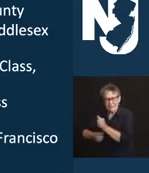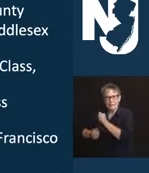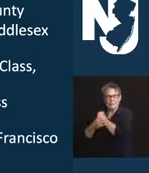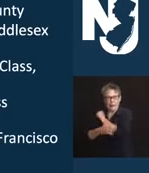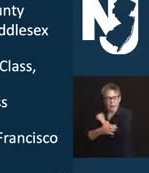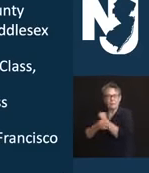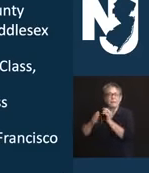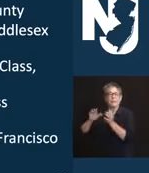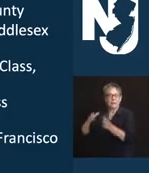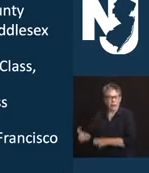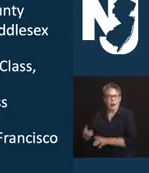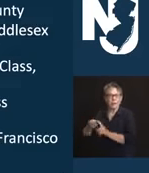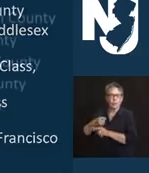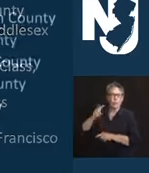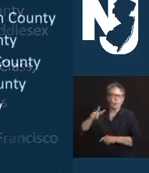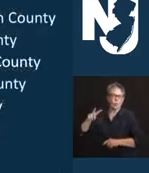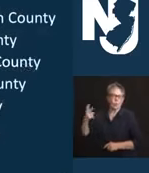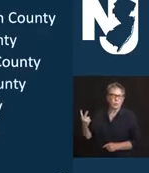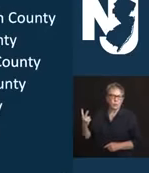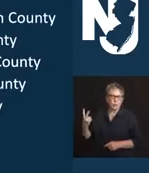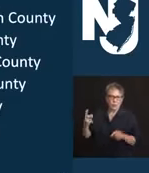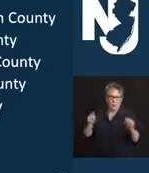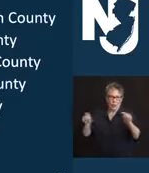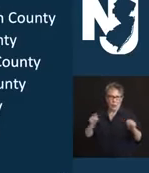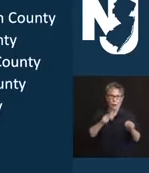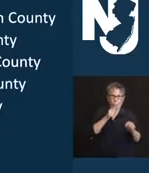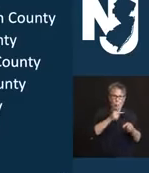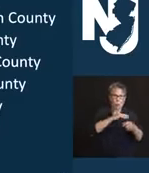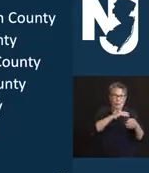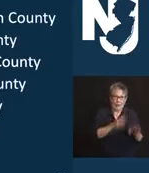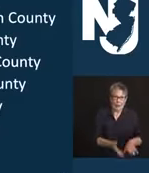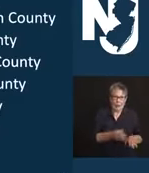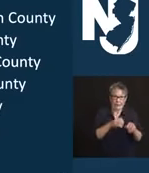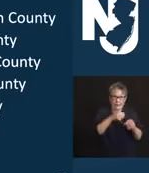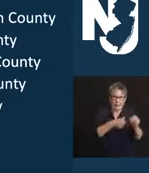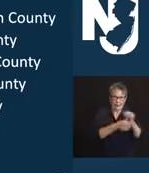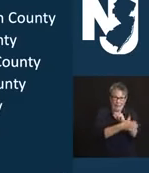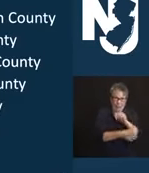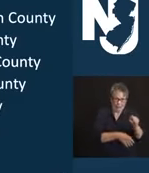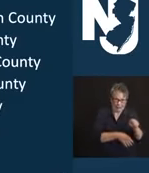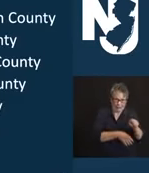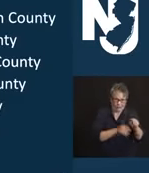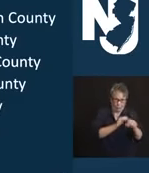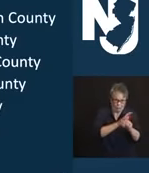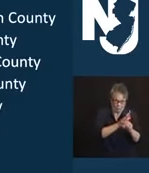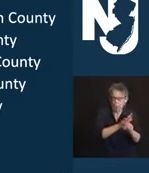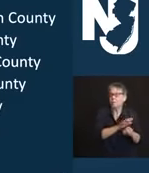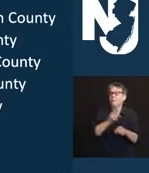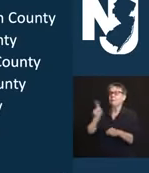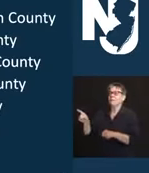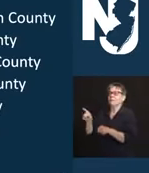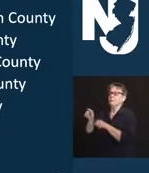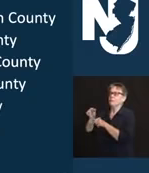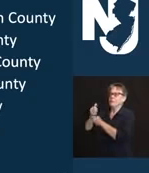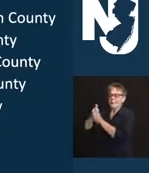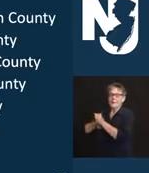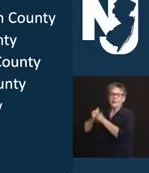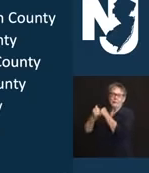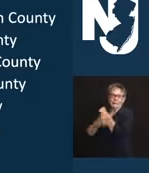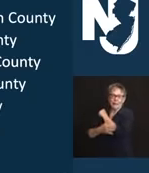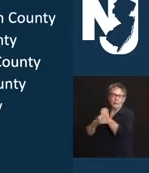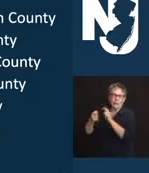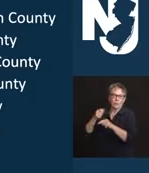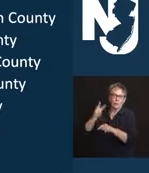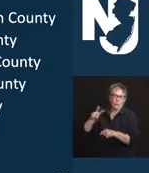County. Navy Coxswain Thomas Tilton Wardell, Ocean County. Army Private Carmen B.